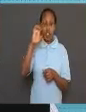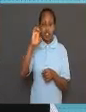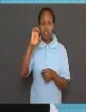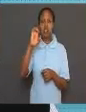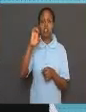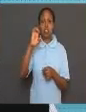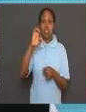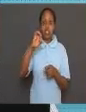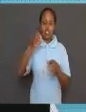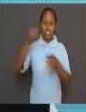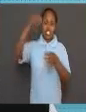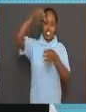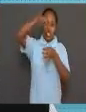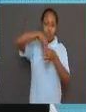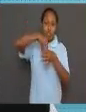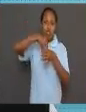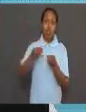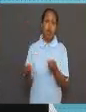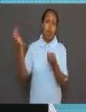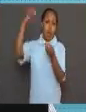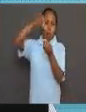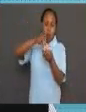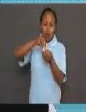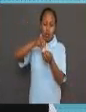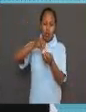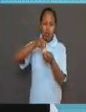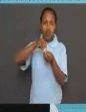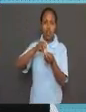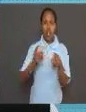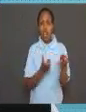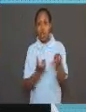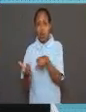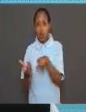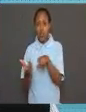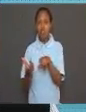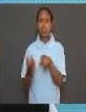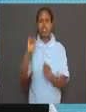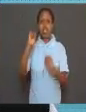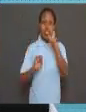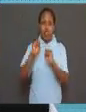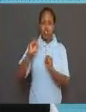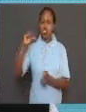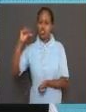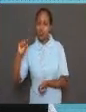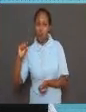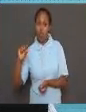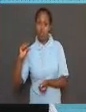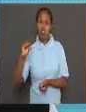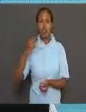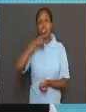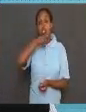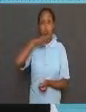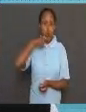will displace more liquid than a smaller